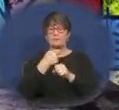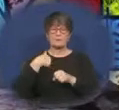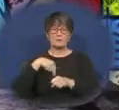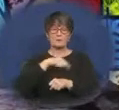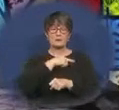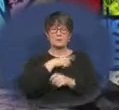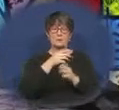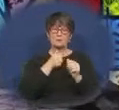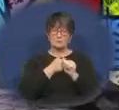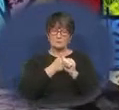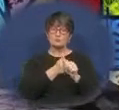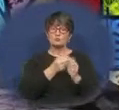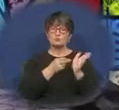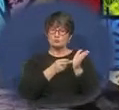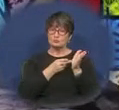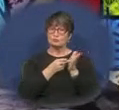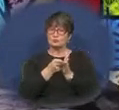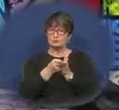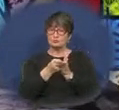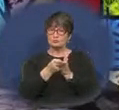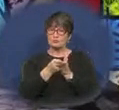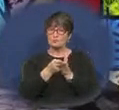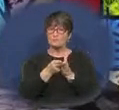in the truth.